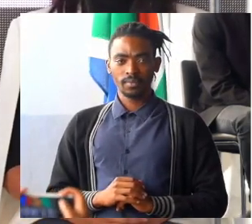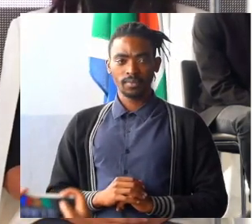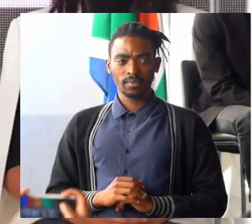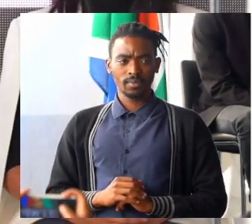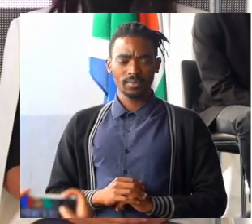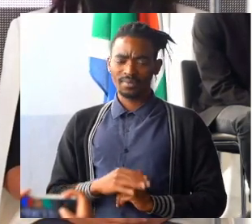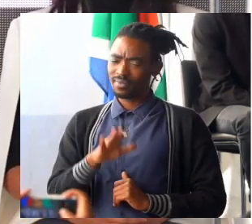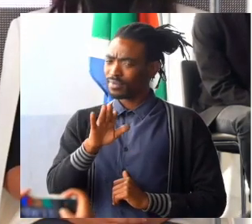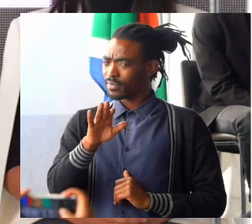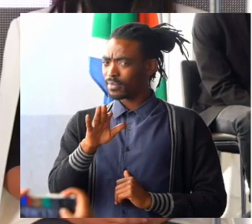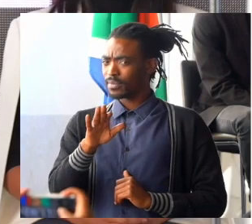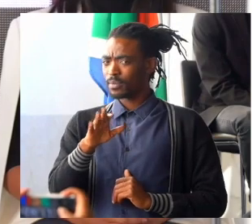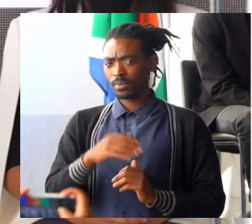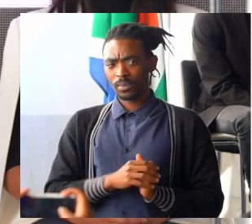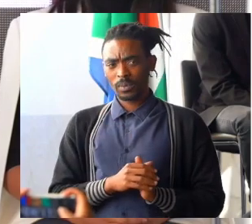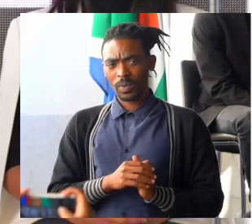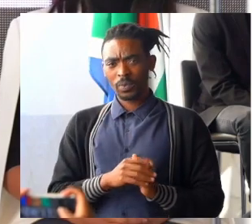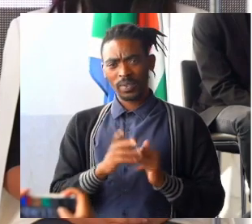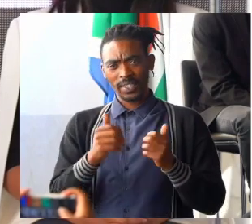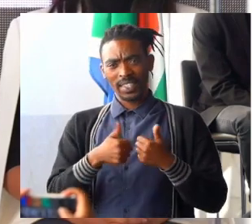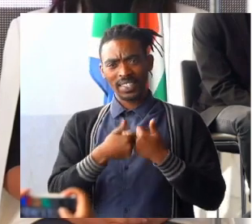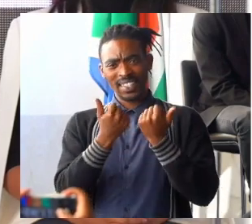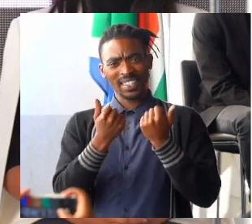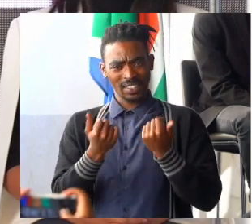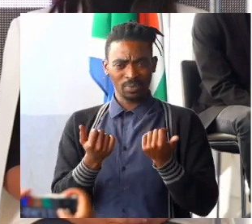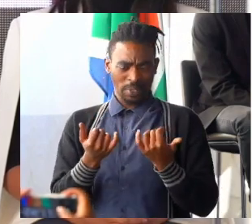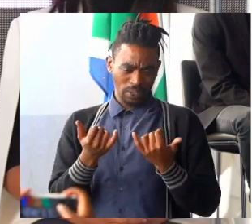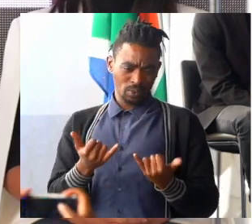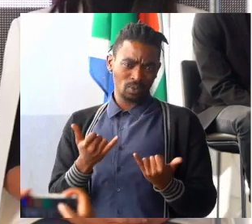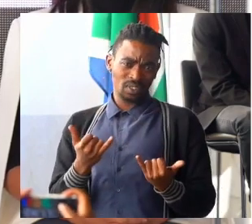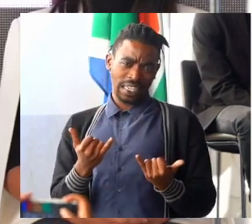So there is a challenge with a day like today,